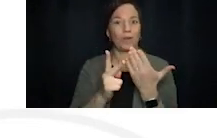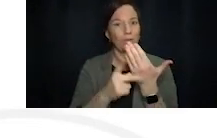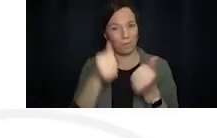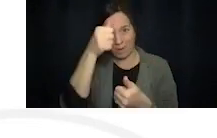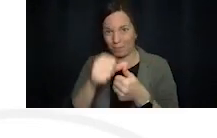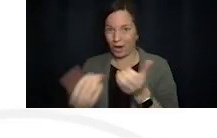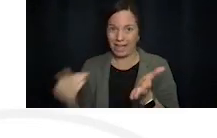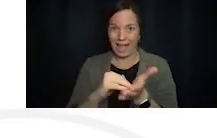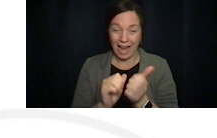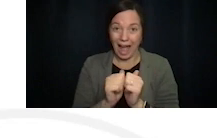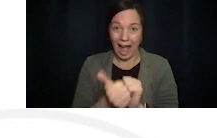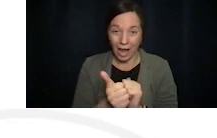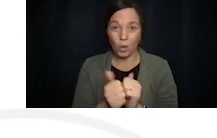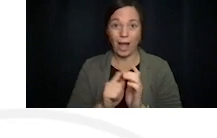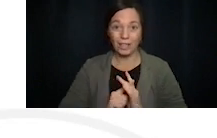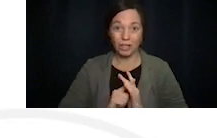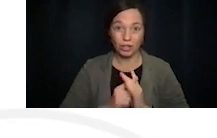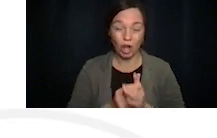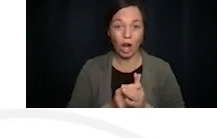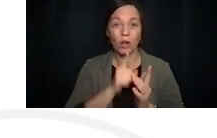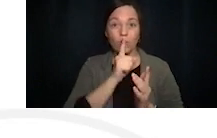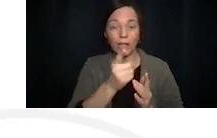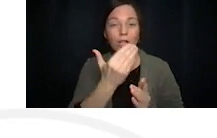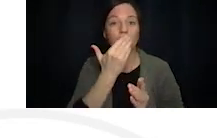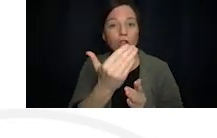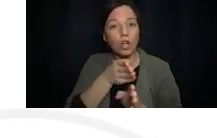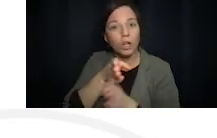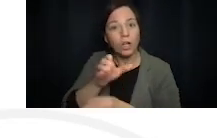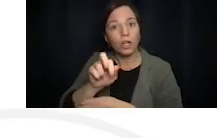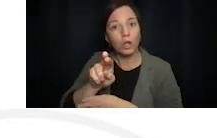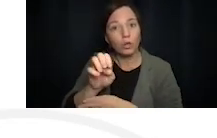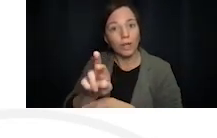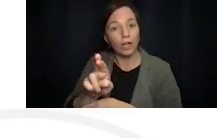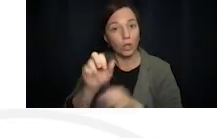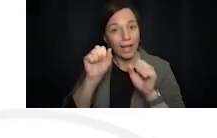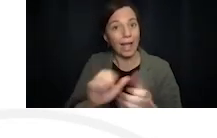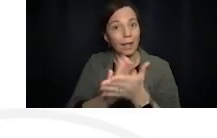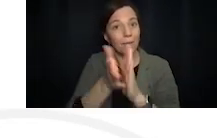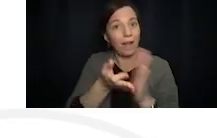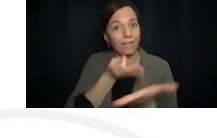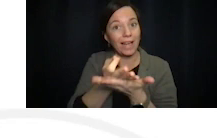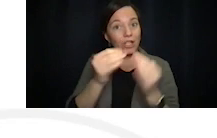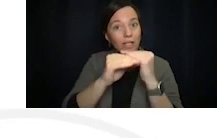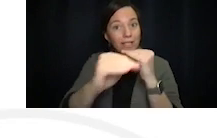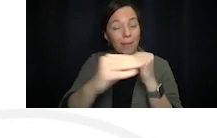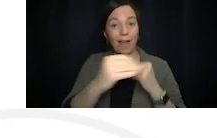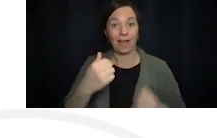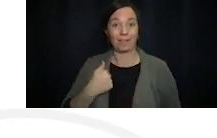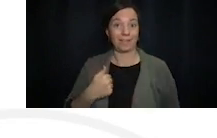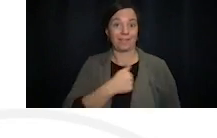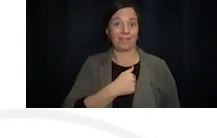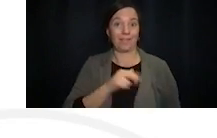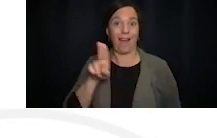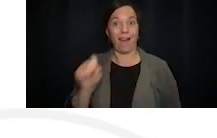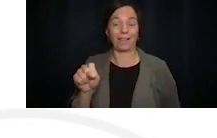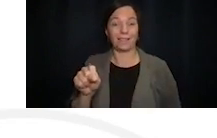How do I get into a career, a high wage job so that I can be financially stable? And then us, right? Community and two-year